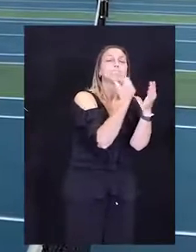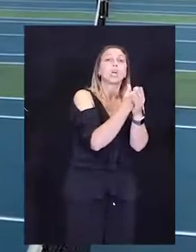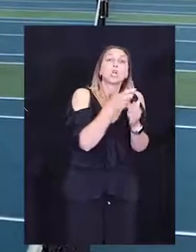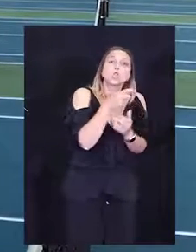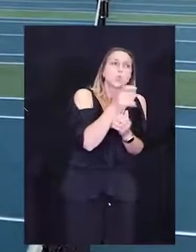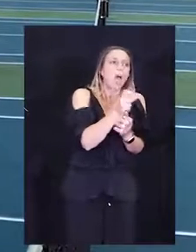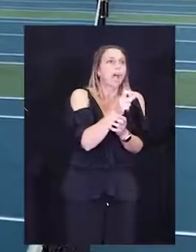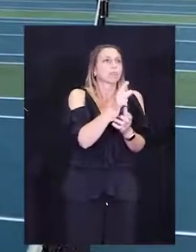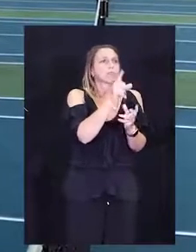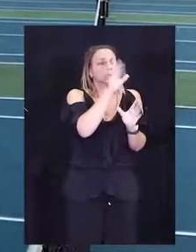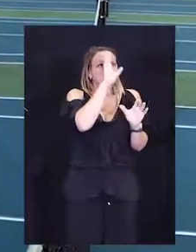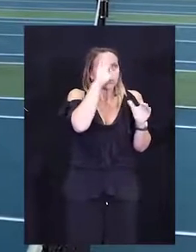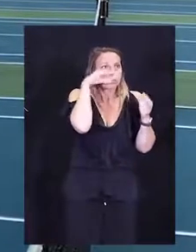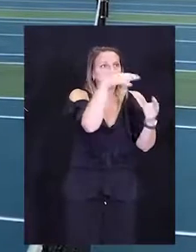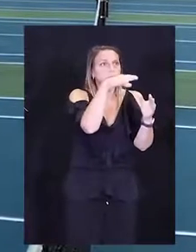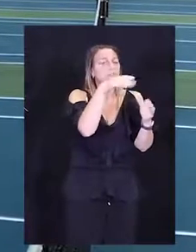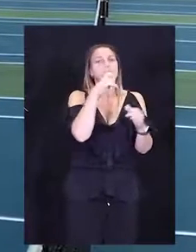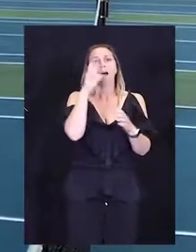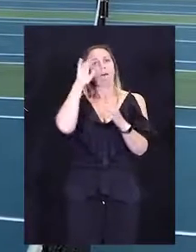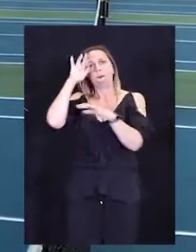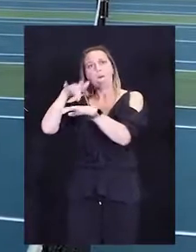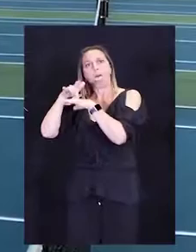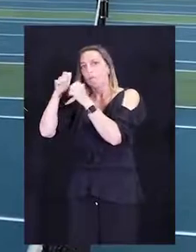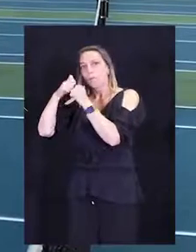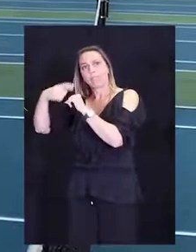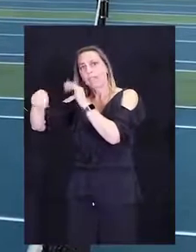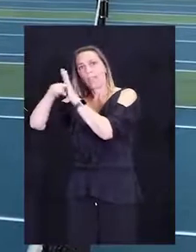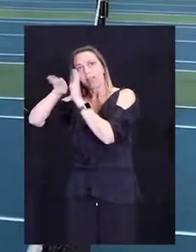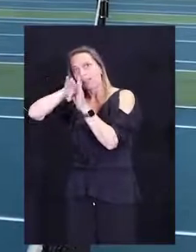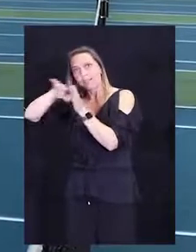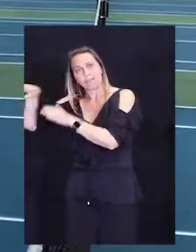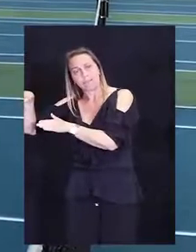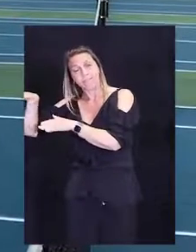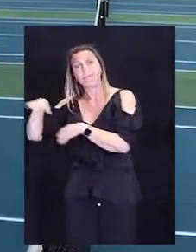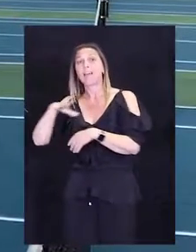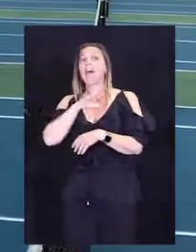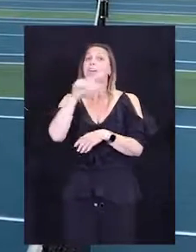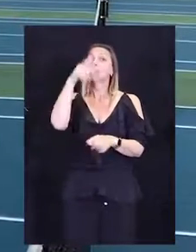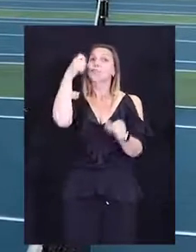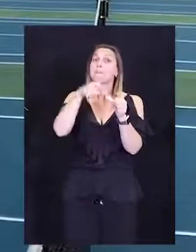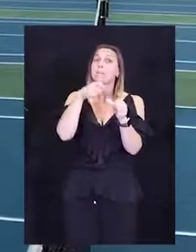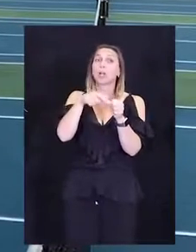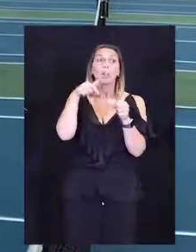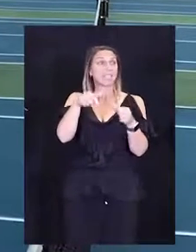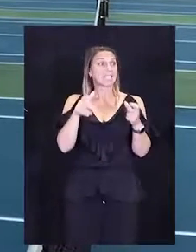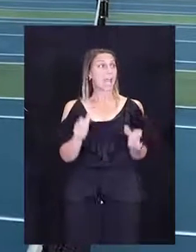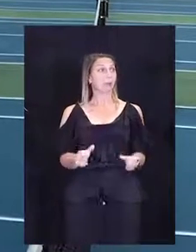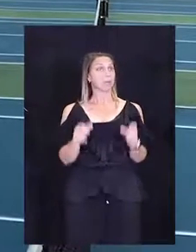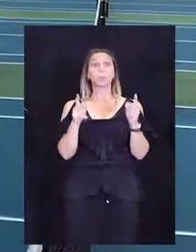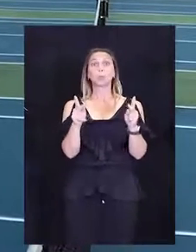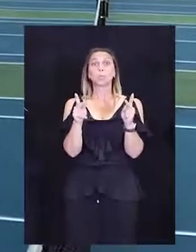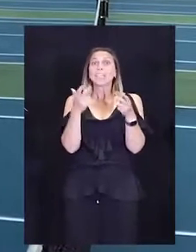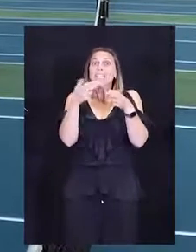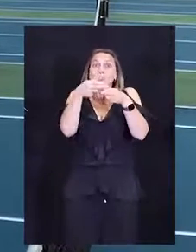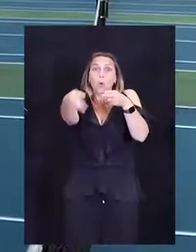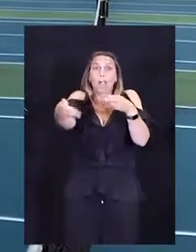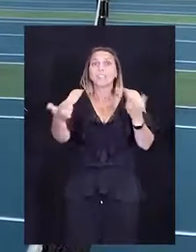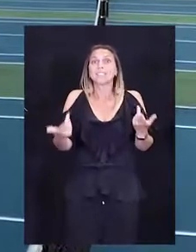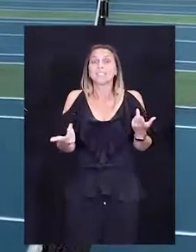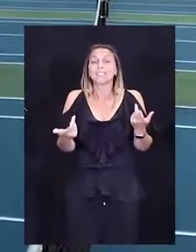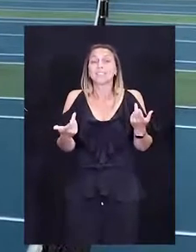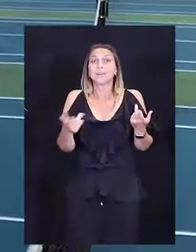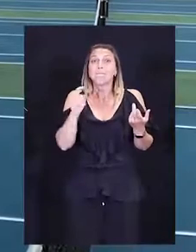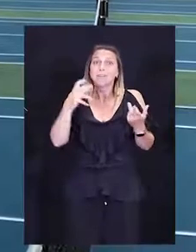is our job to walk through them. Be mindful though, no door will stay open forever. Nothing in life lasts forever,